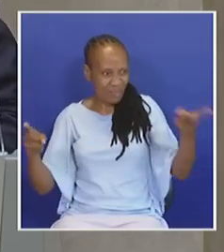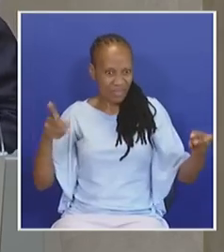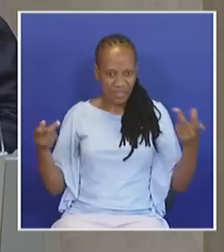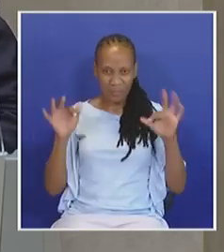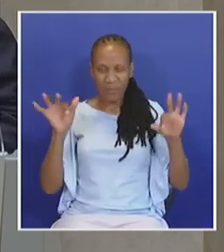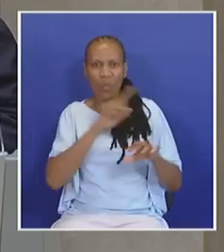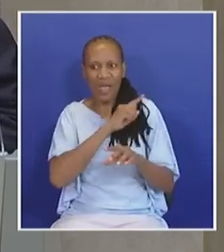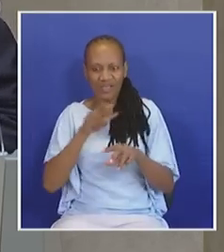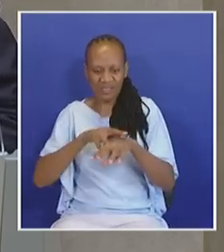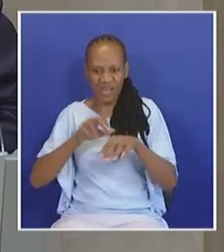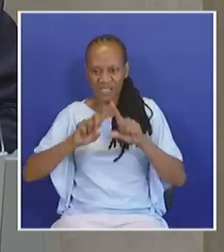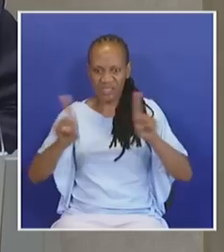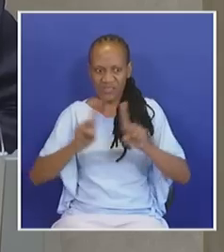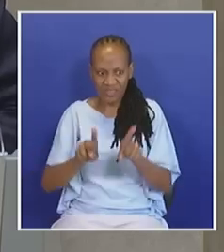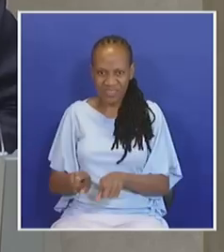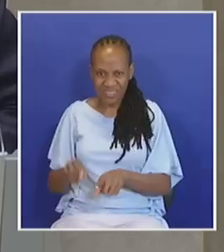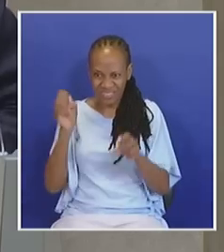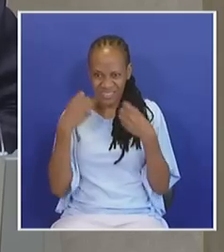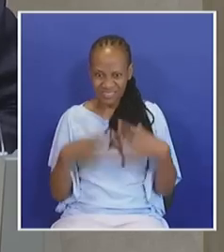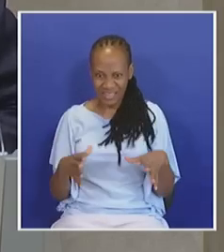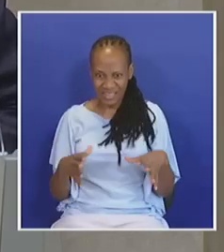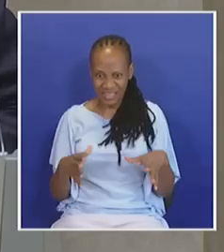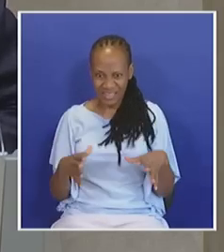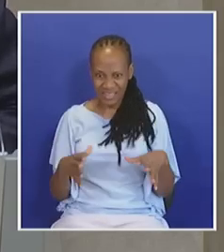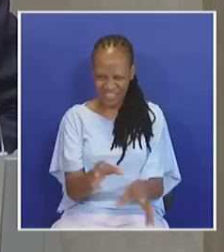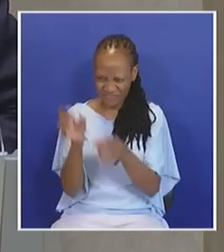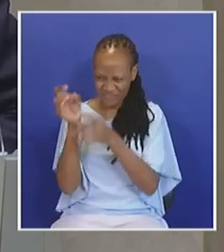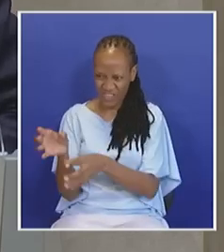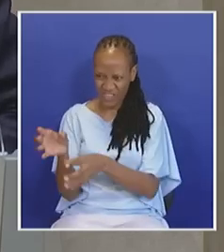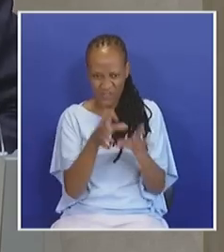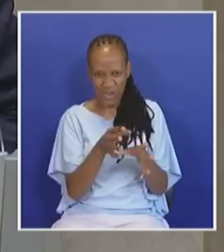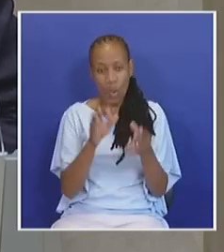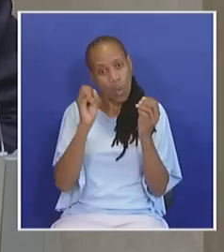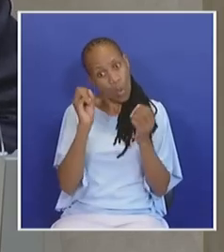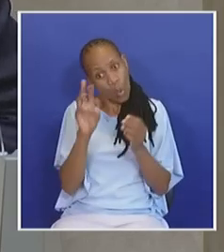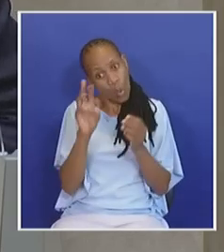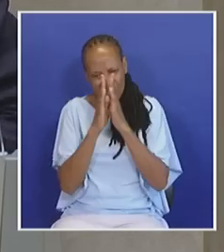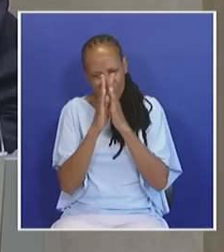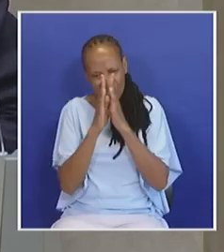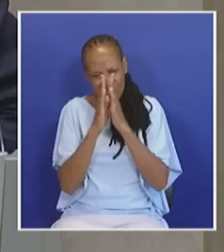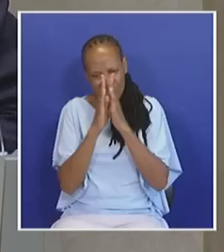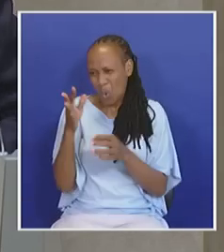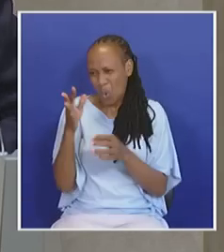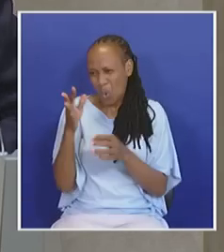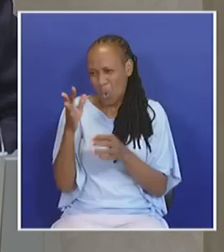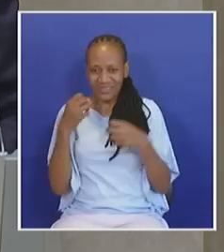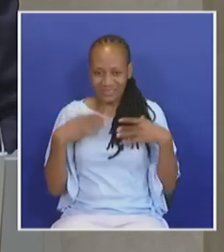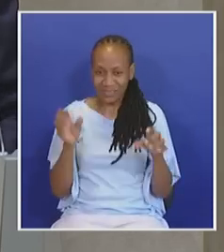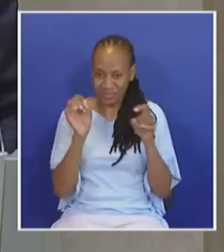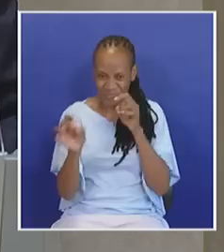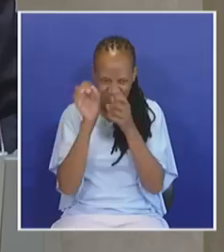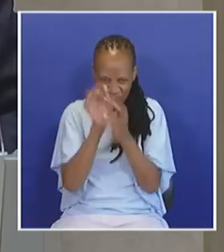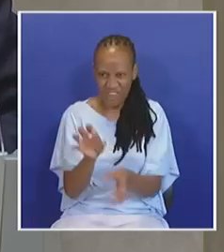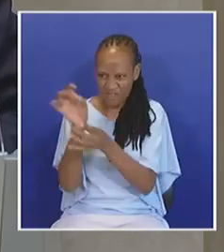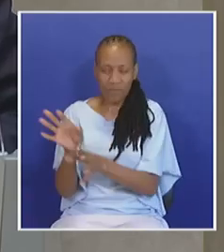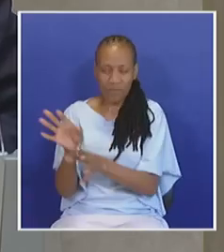skin or his background or his religion. People must learn to hate. If